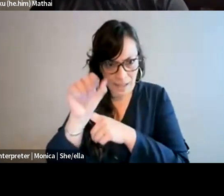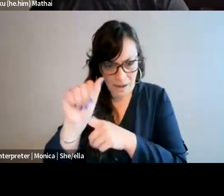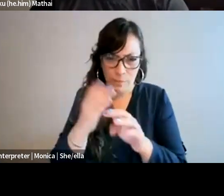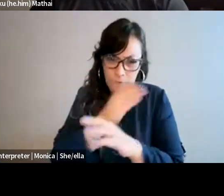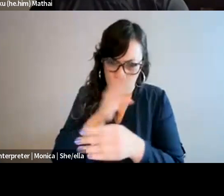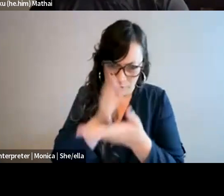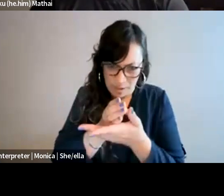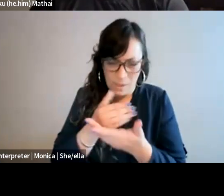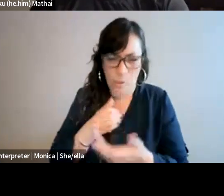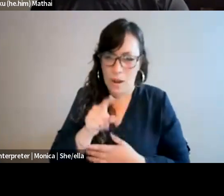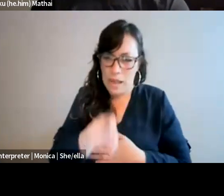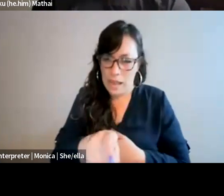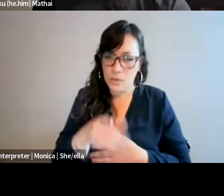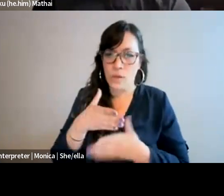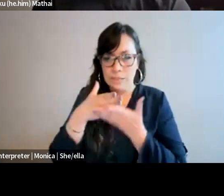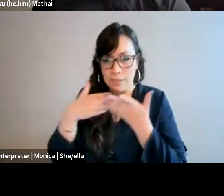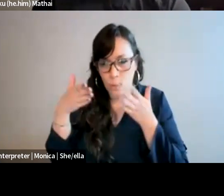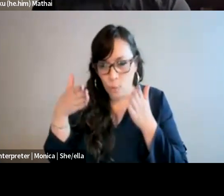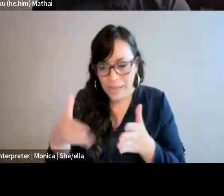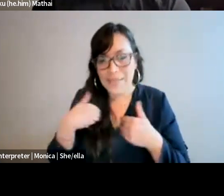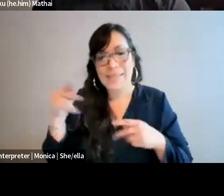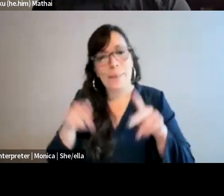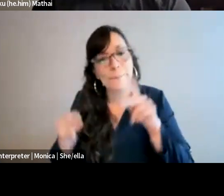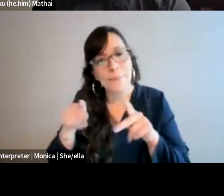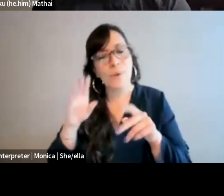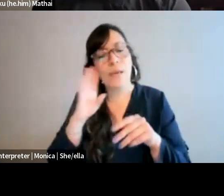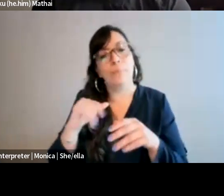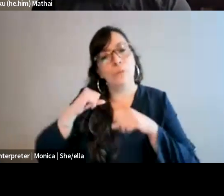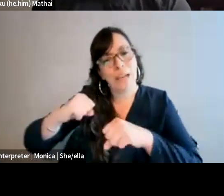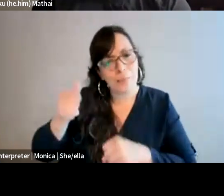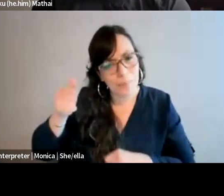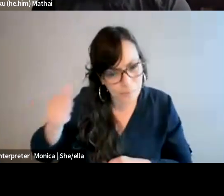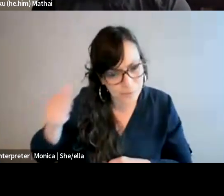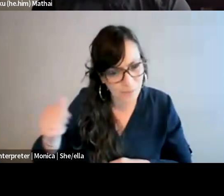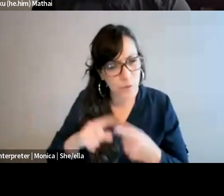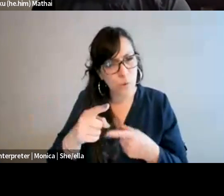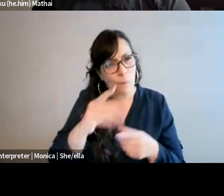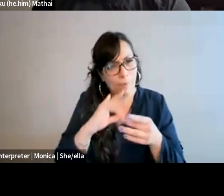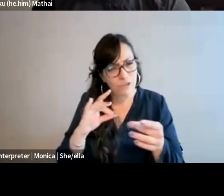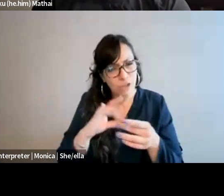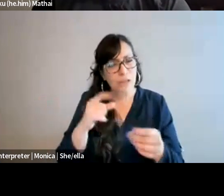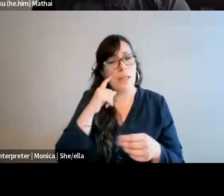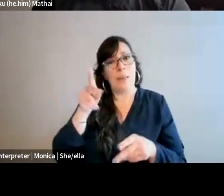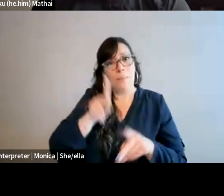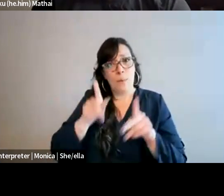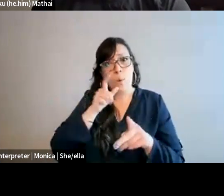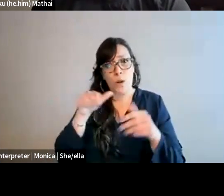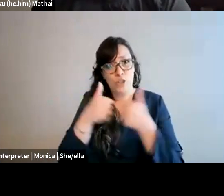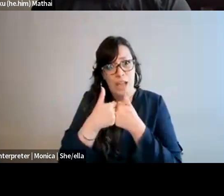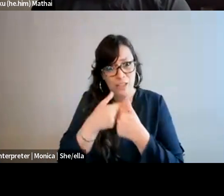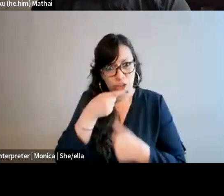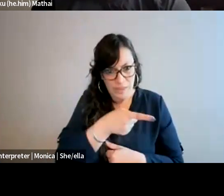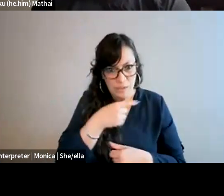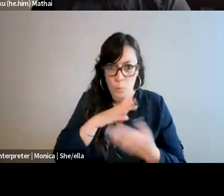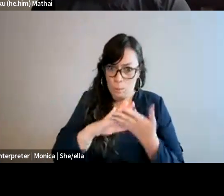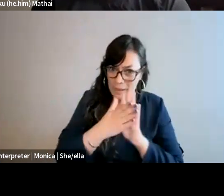going to ask, what are some ways that people can actually protect themselves? As you're saying, the people who are challenging this will